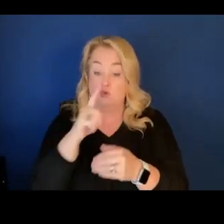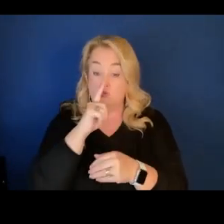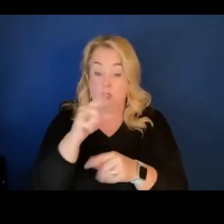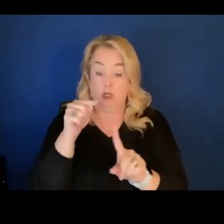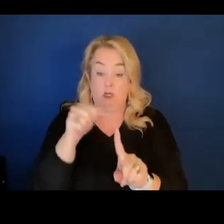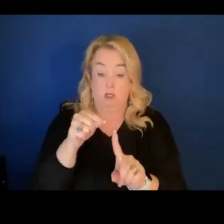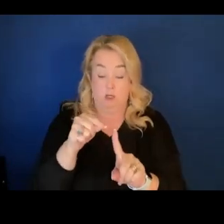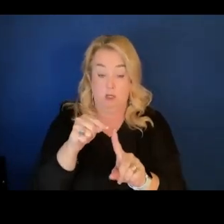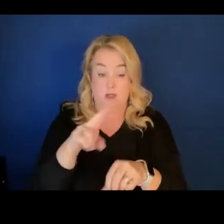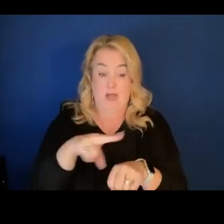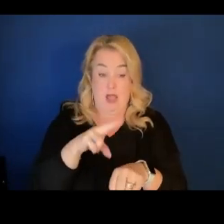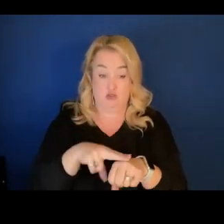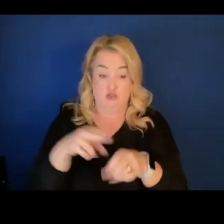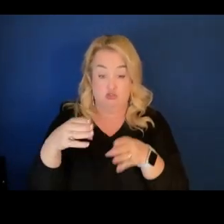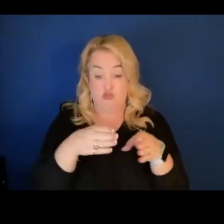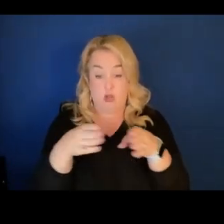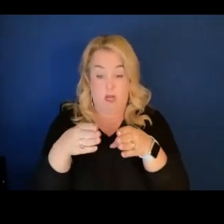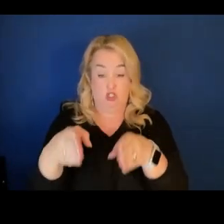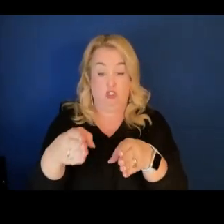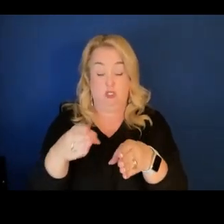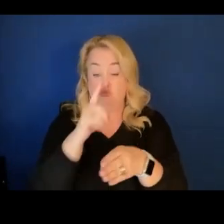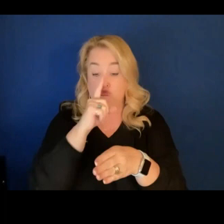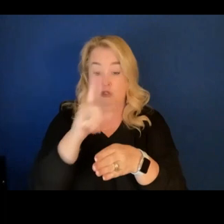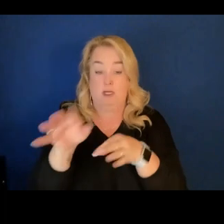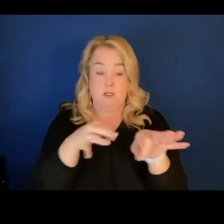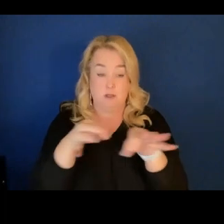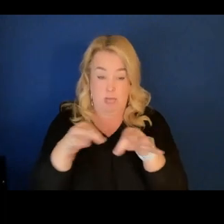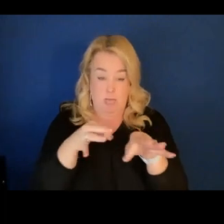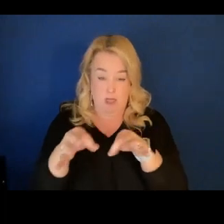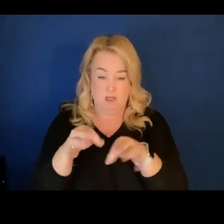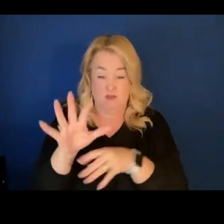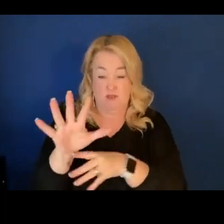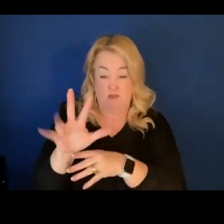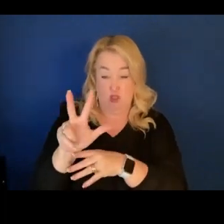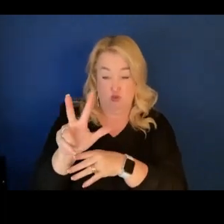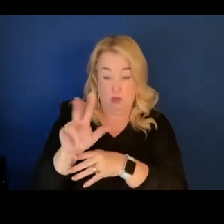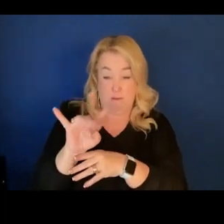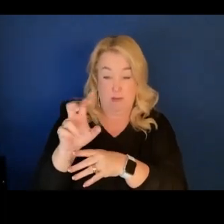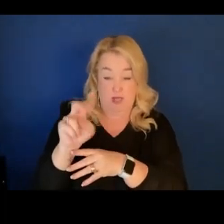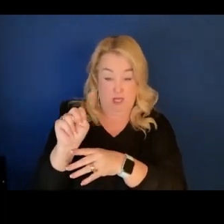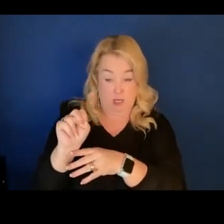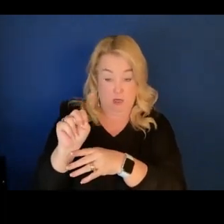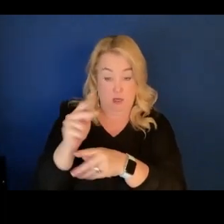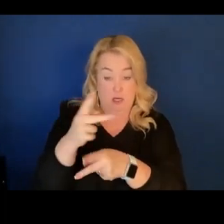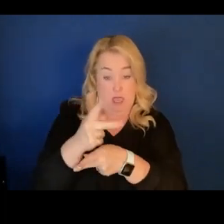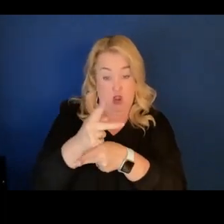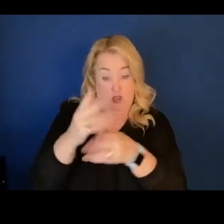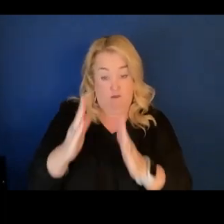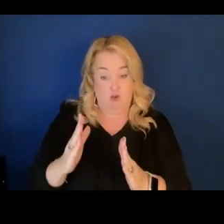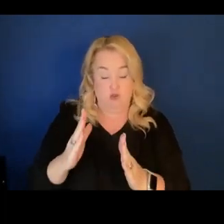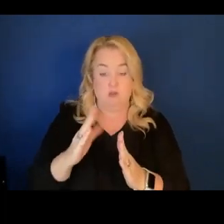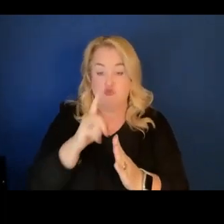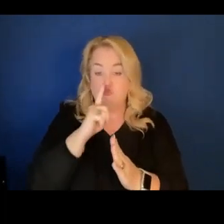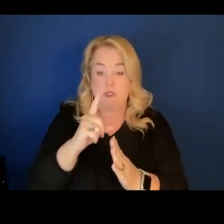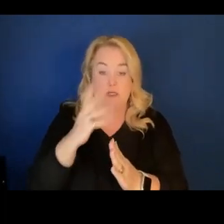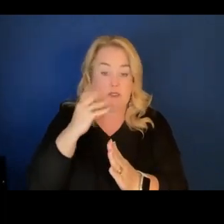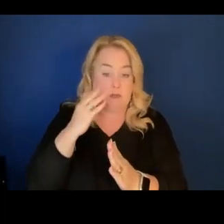national strategy explains that the nation's 53 million caregivers experience a staggering